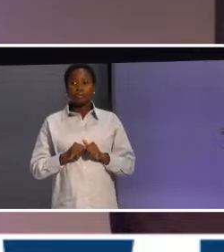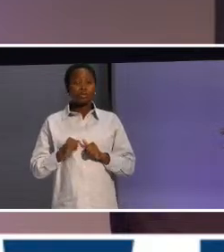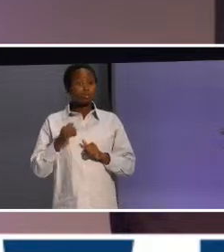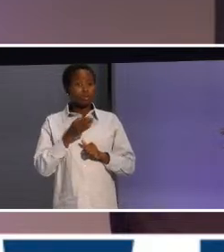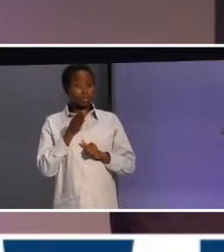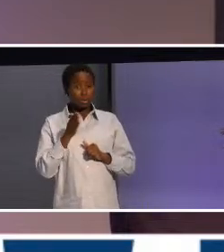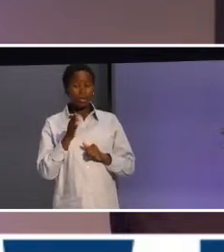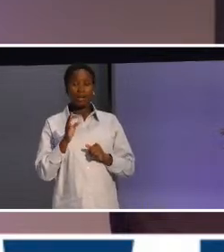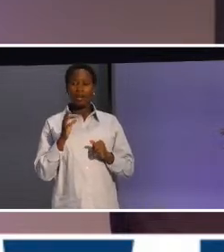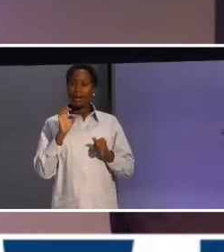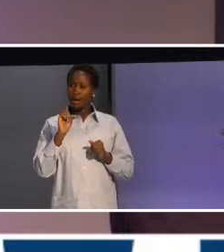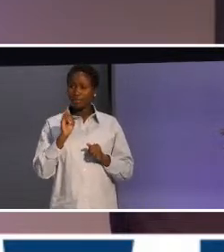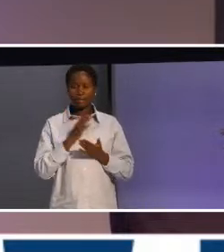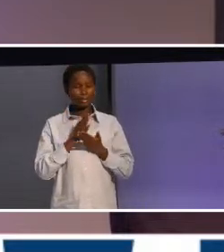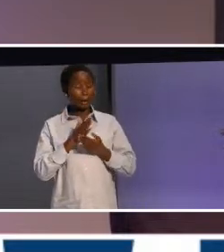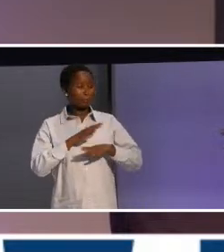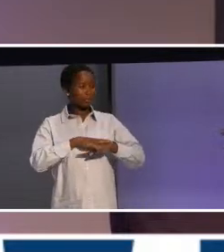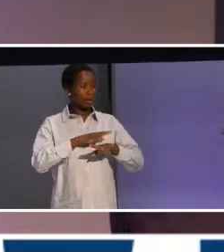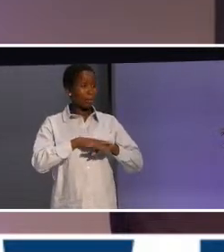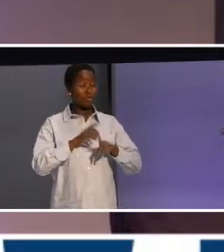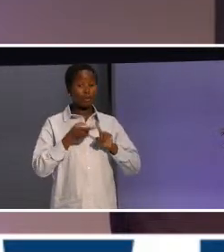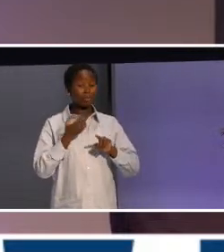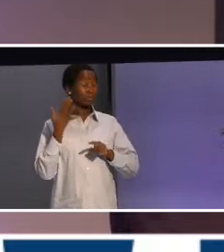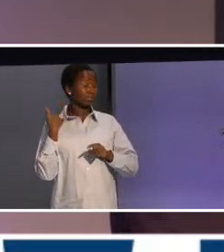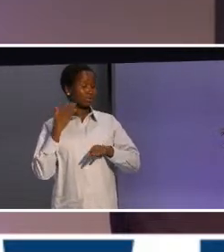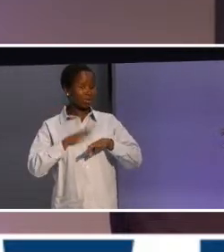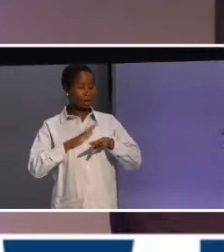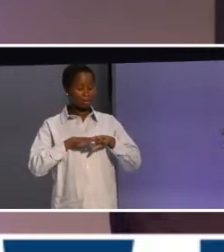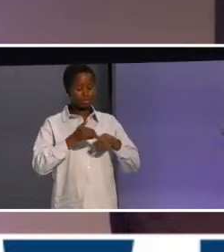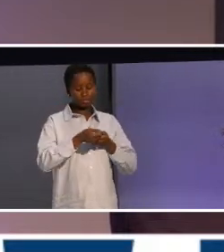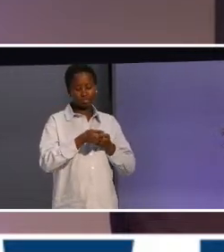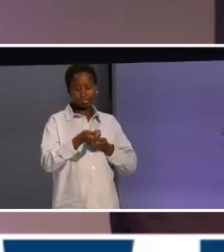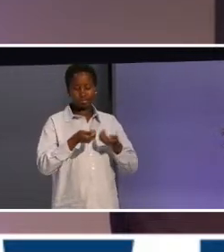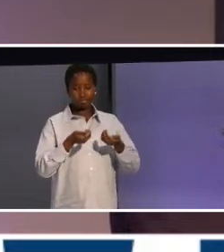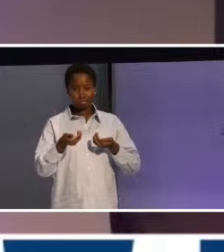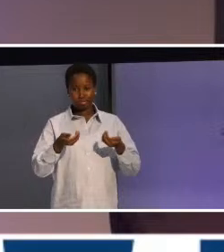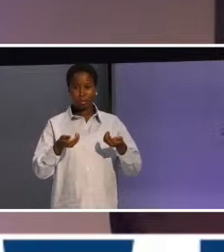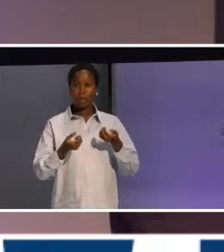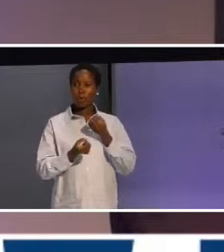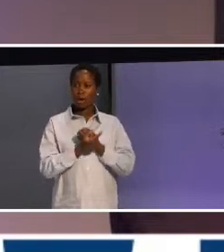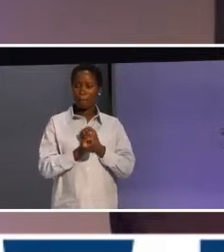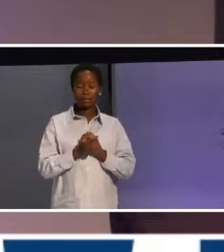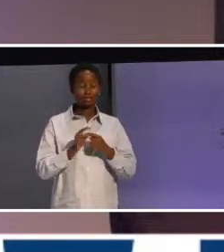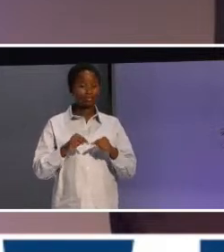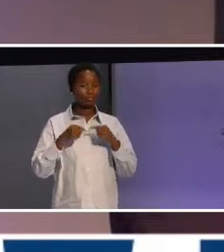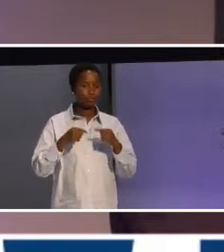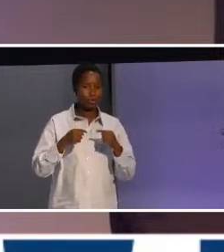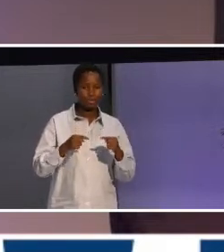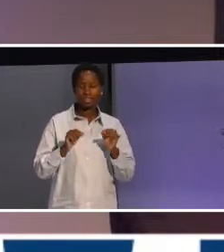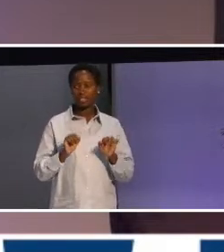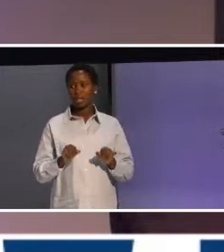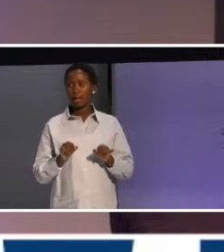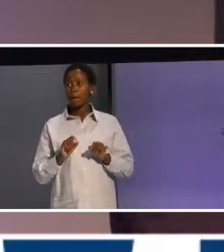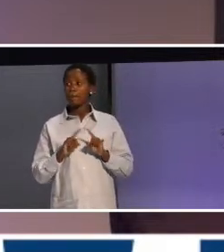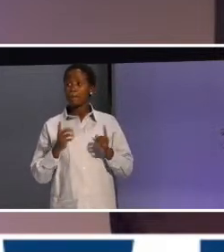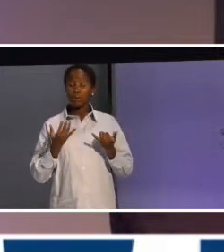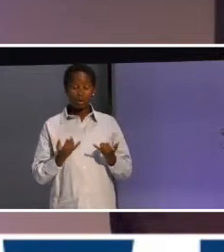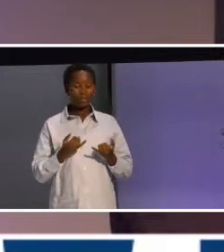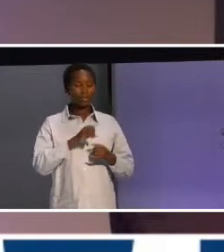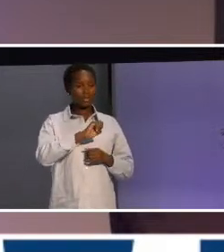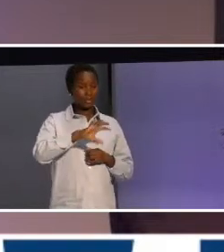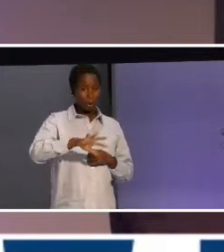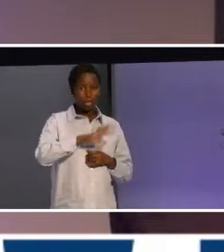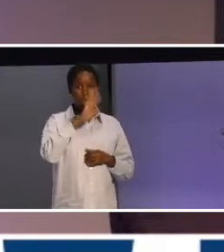defining moments in the histories of our two nations. The journey of Indians as they settled in South Africa